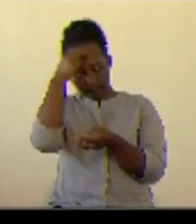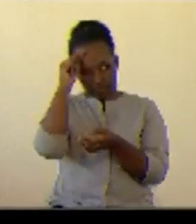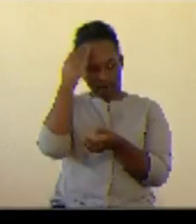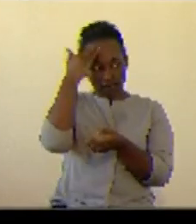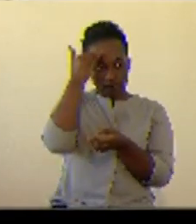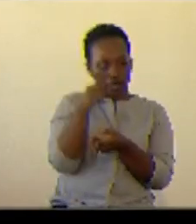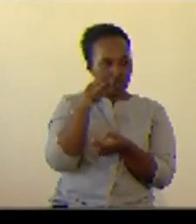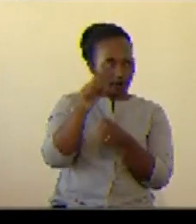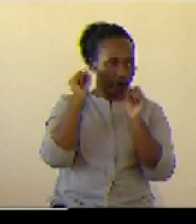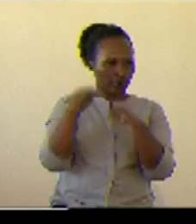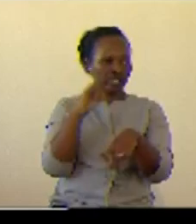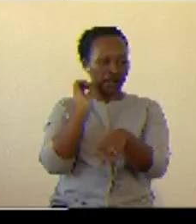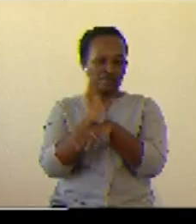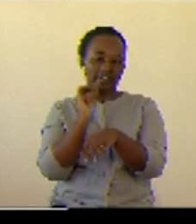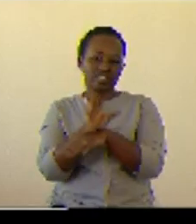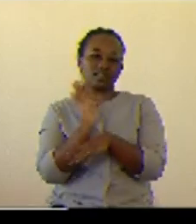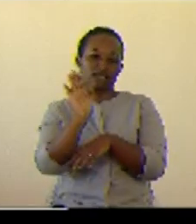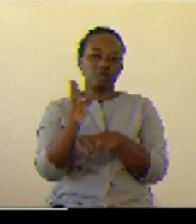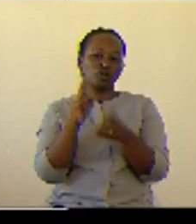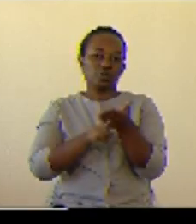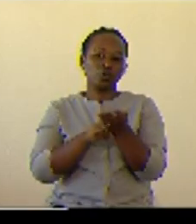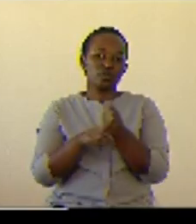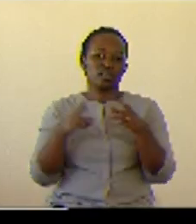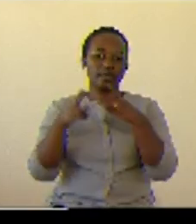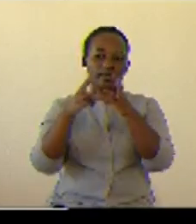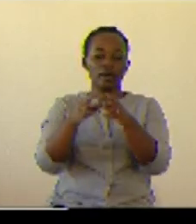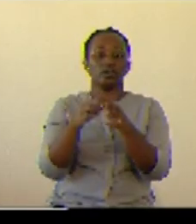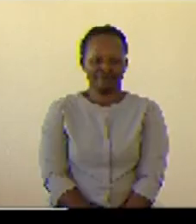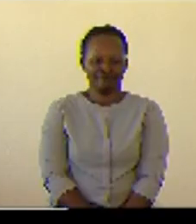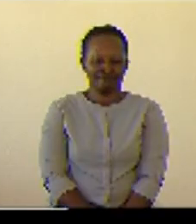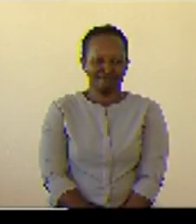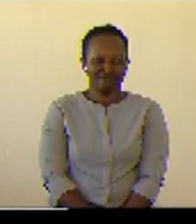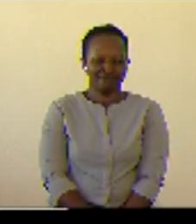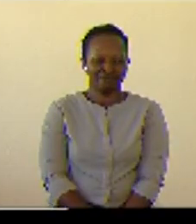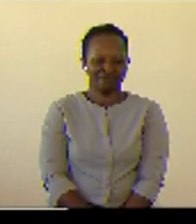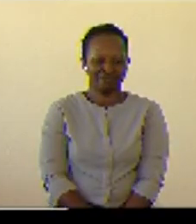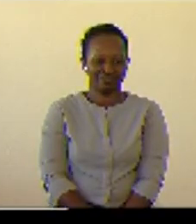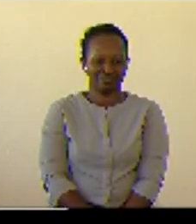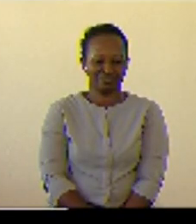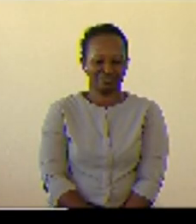as growth strategies. So I expect you to be able to analyze such reasons